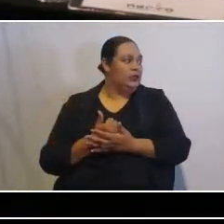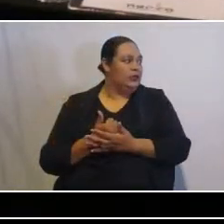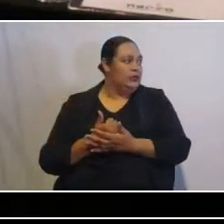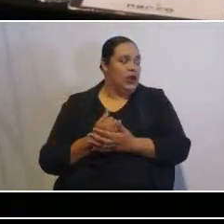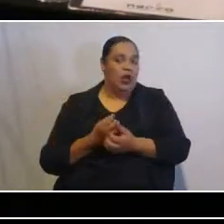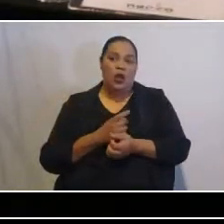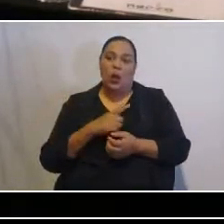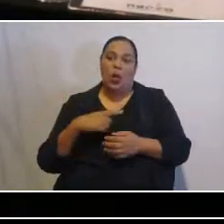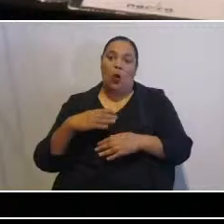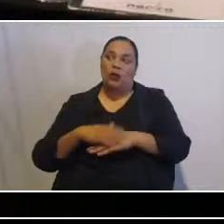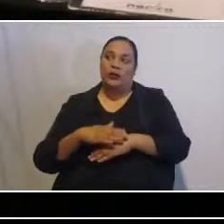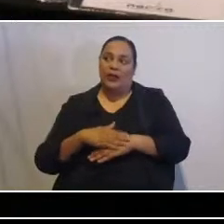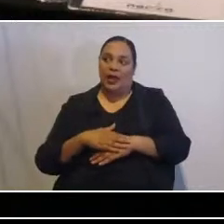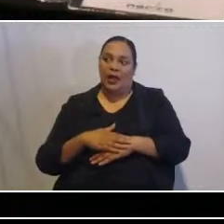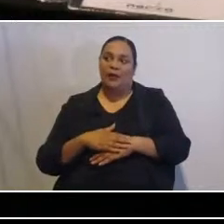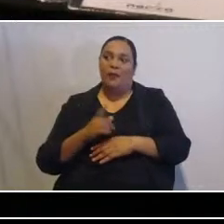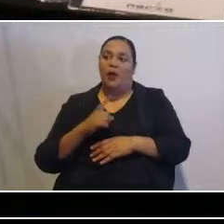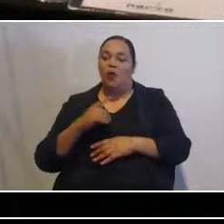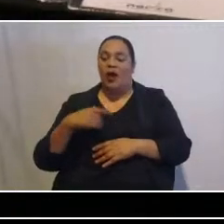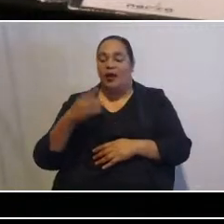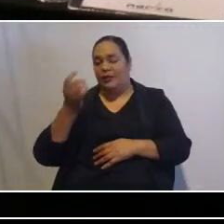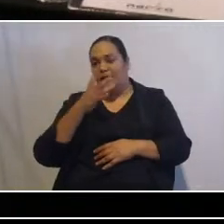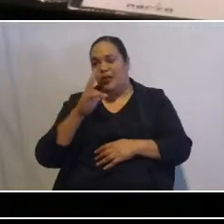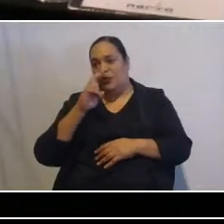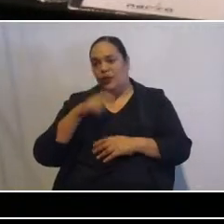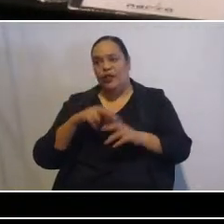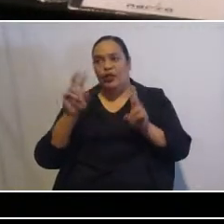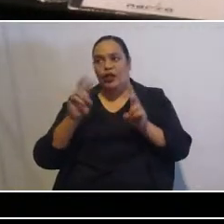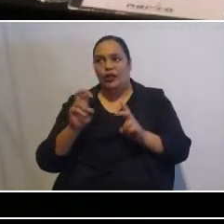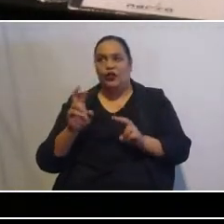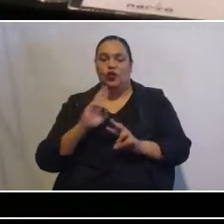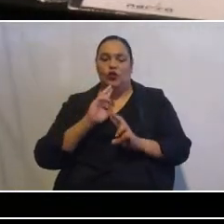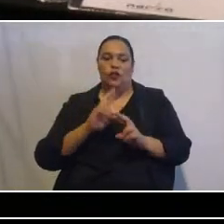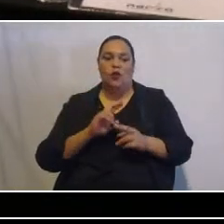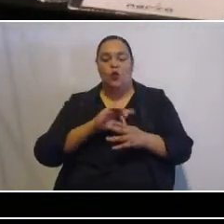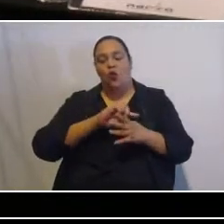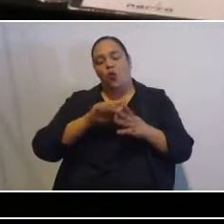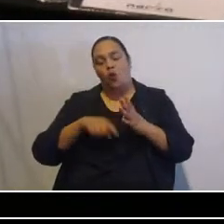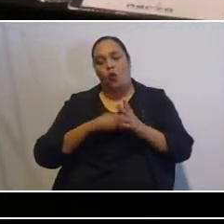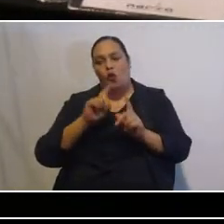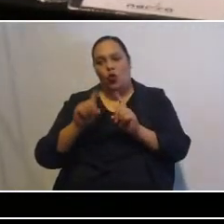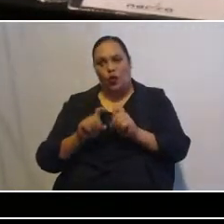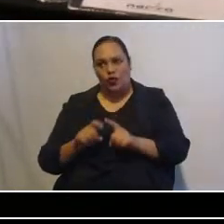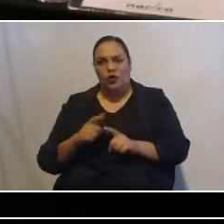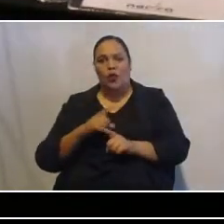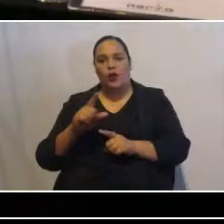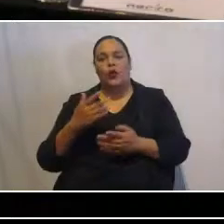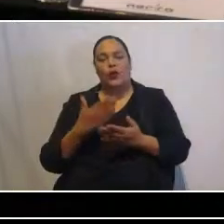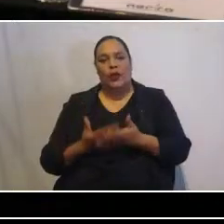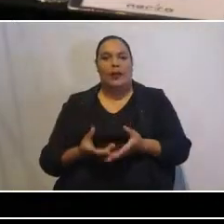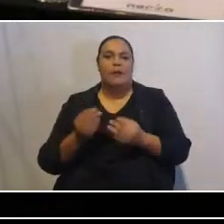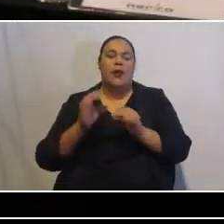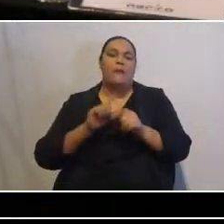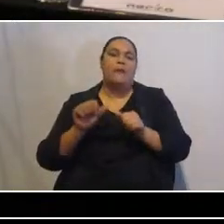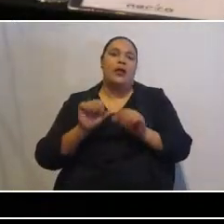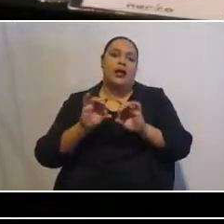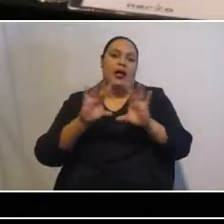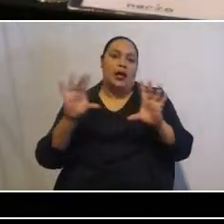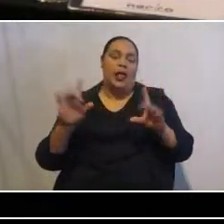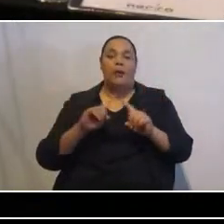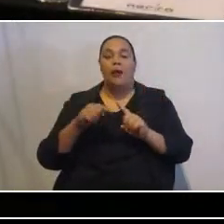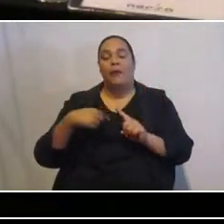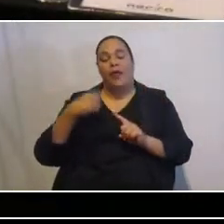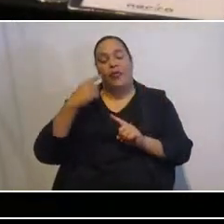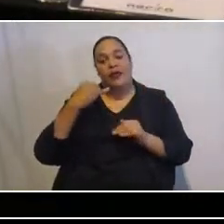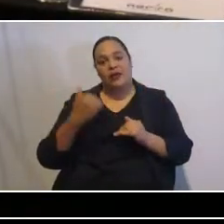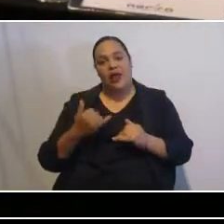a long time, as I indicated, that we needed ESCOM to respond to all of the questions so that you can get better clarification, but I think that